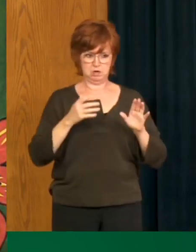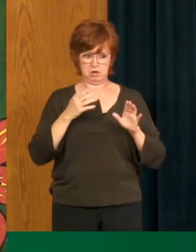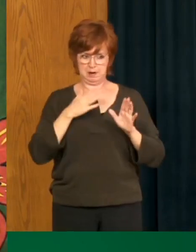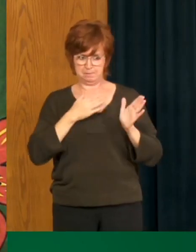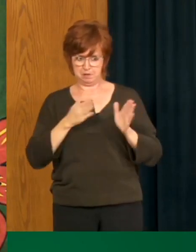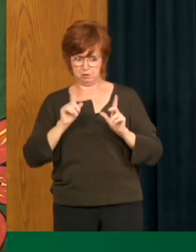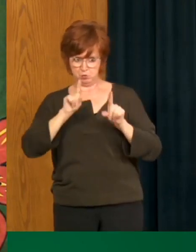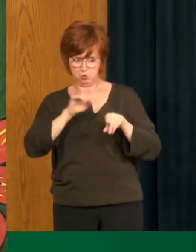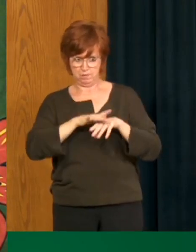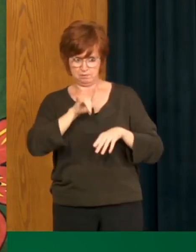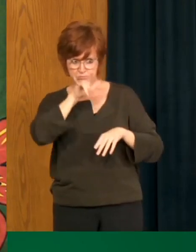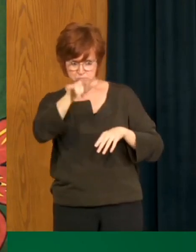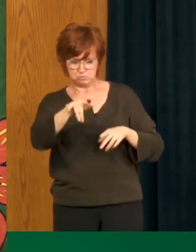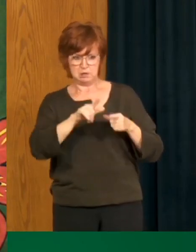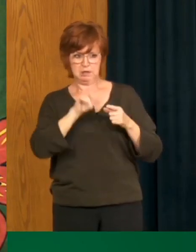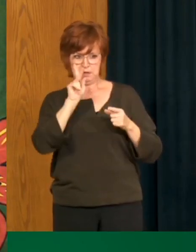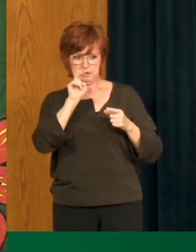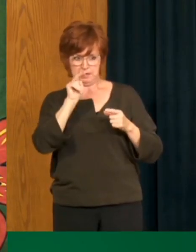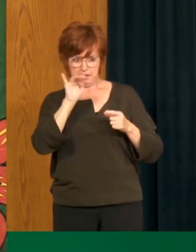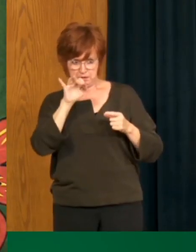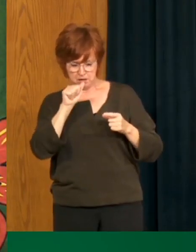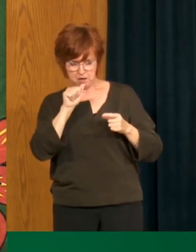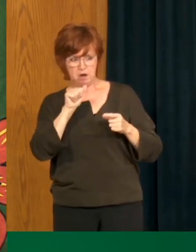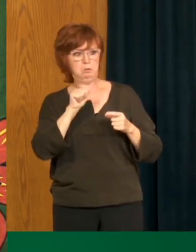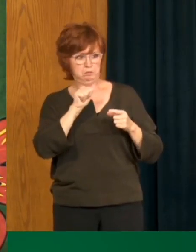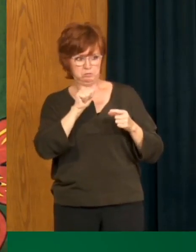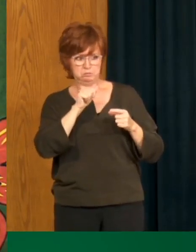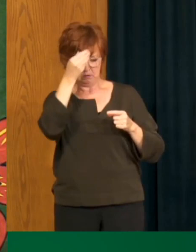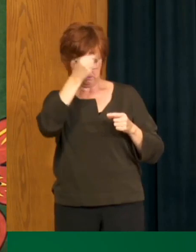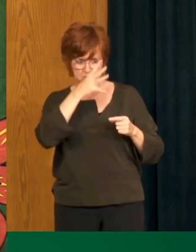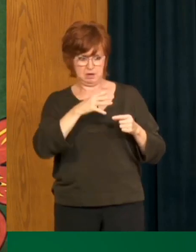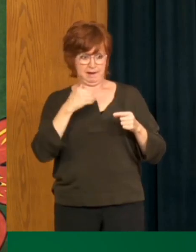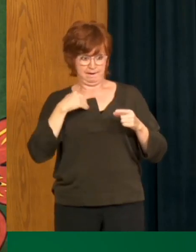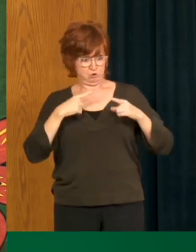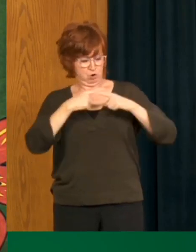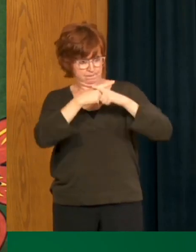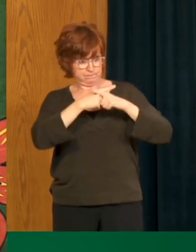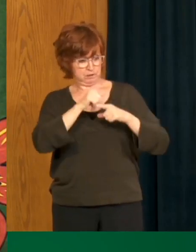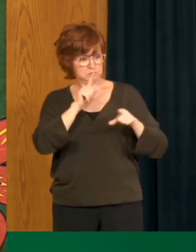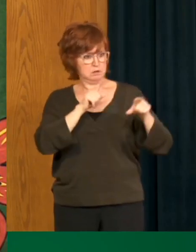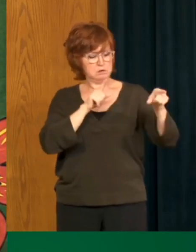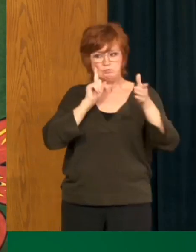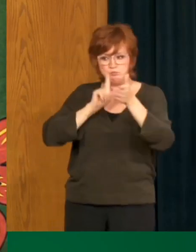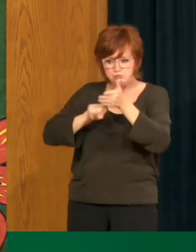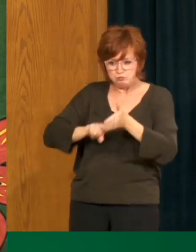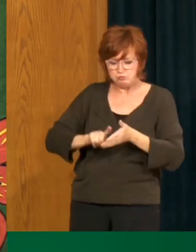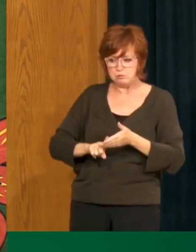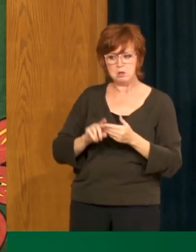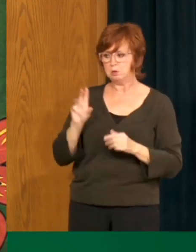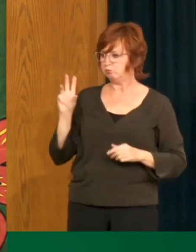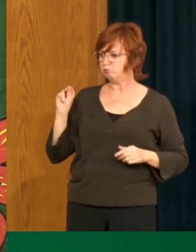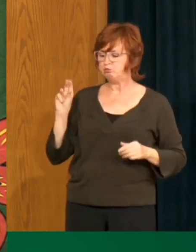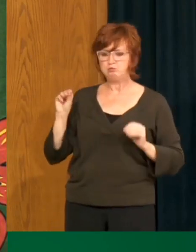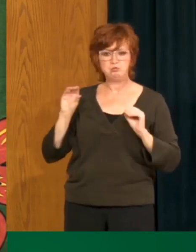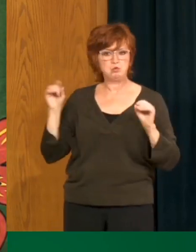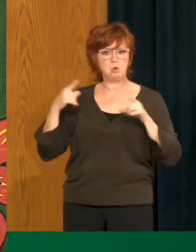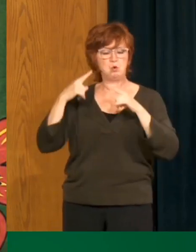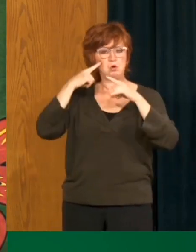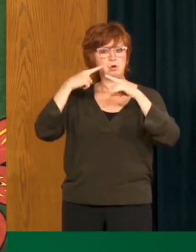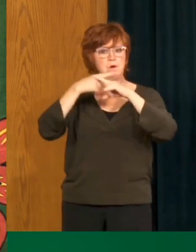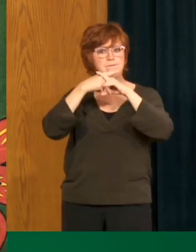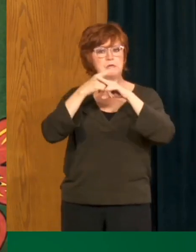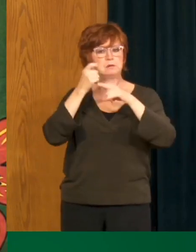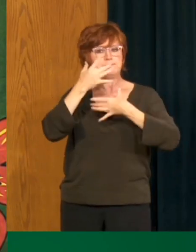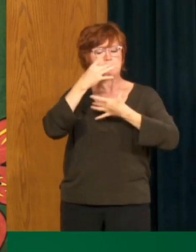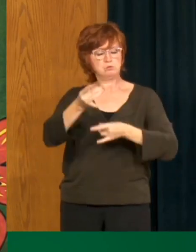been no contract with the government of Saskatchewan to date. Although the government of Saskatchewan is looking at a contract